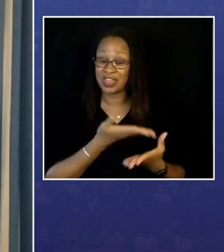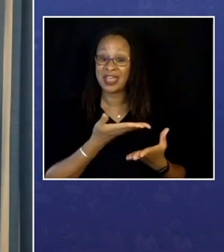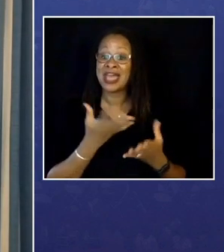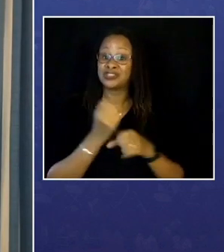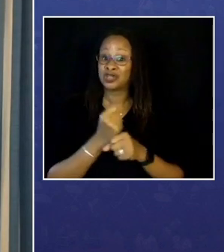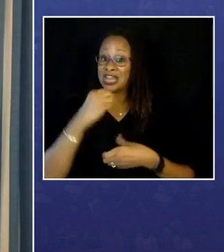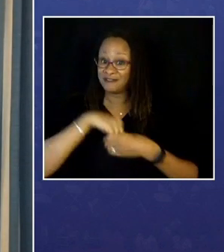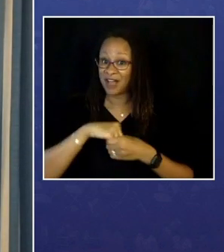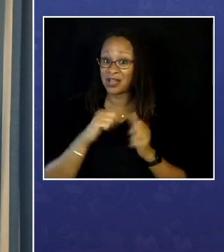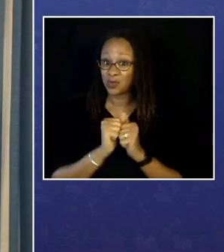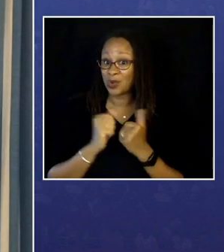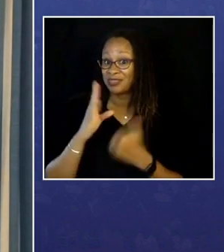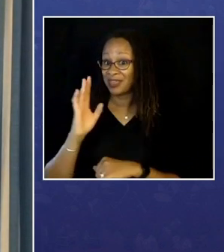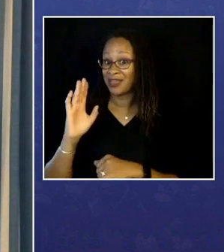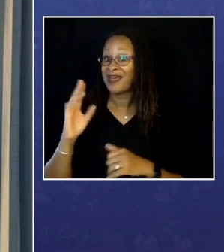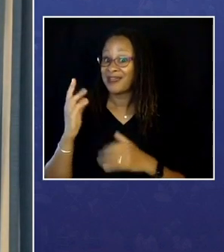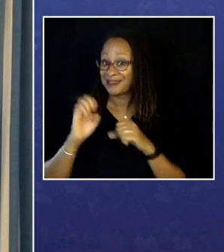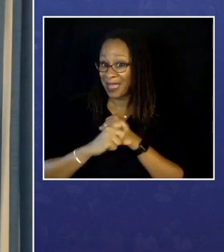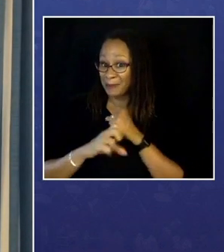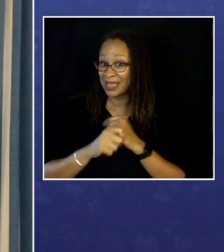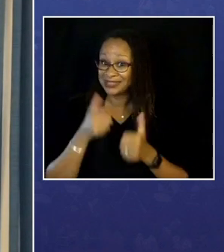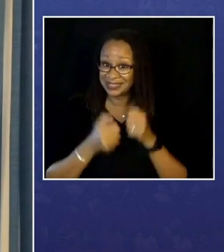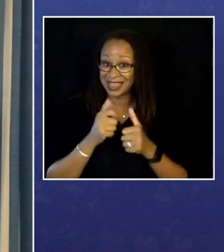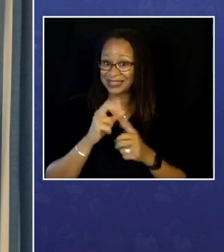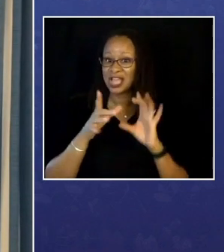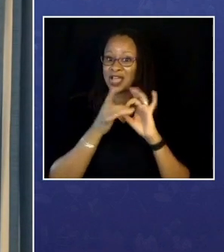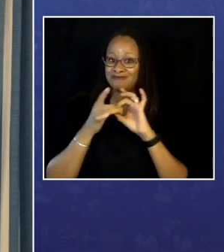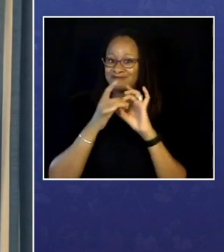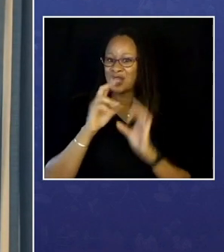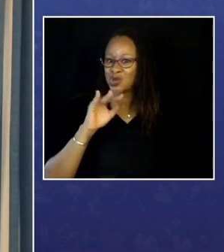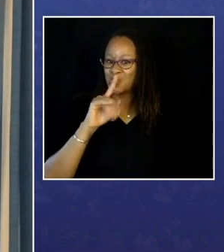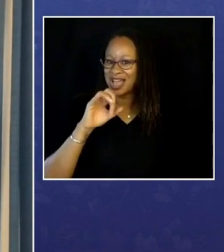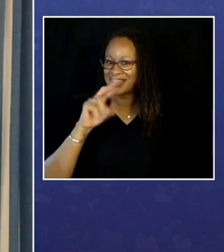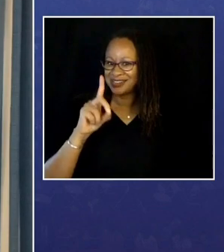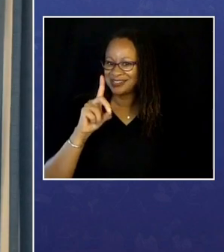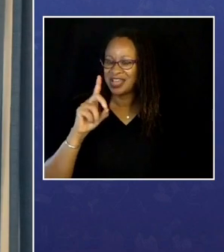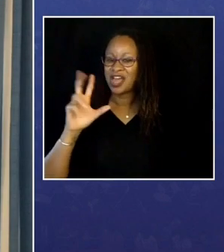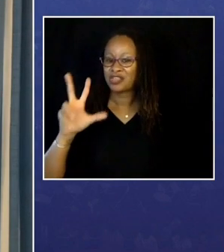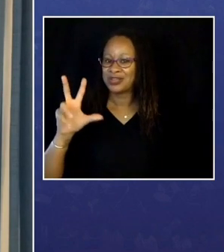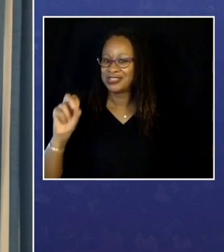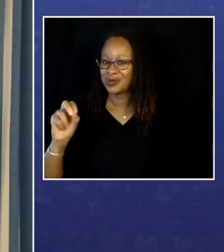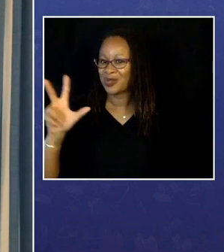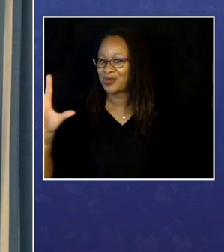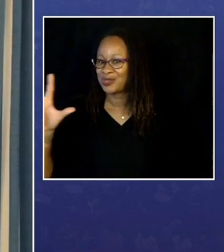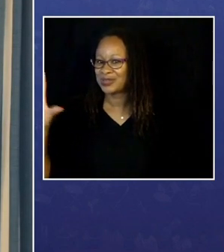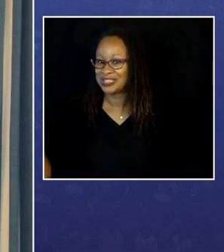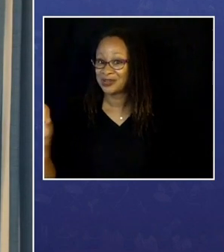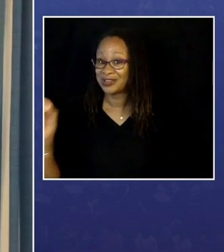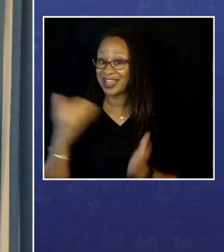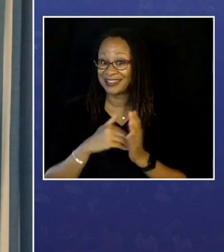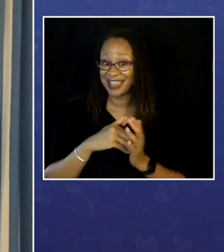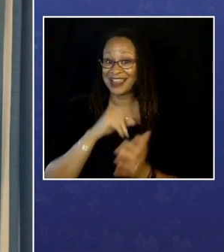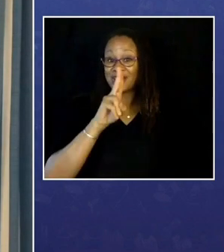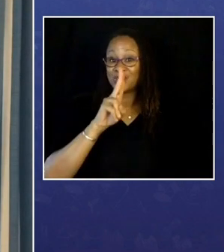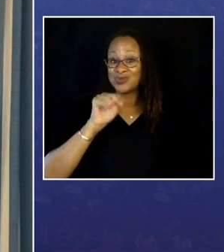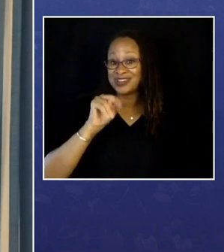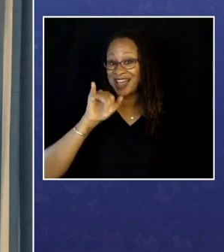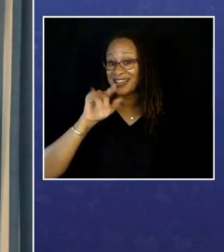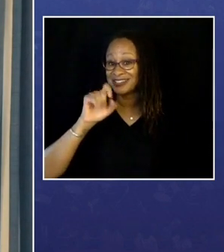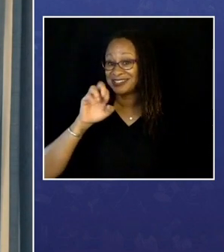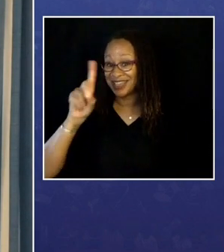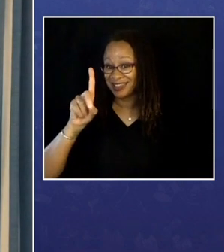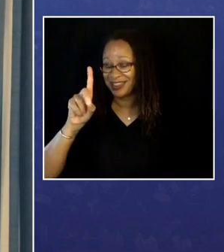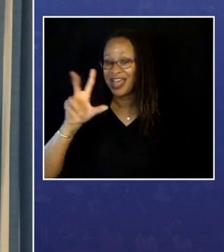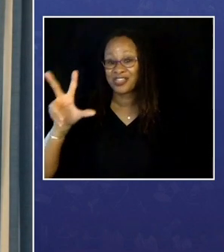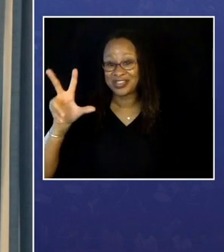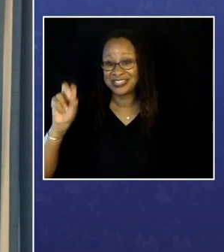to get involved with the Biden-Harris campaign, you can text UNITED to 30330. Once again, that is UNITED